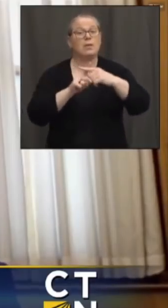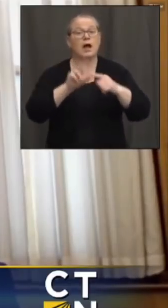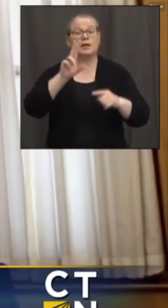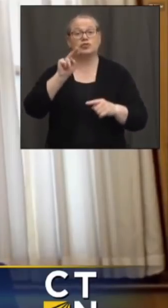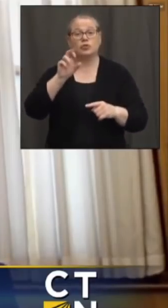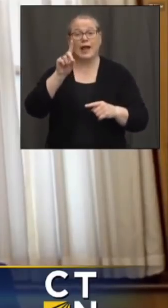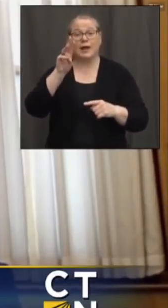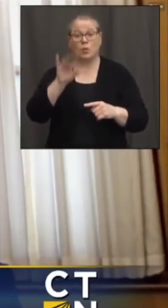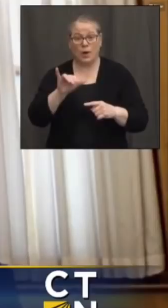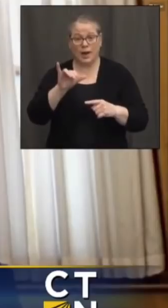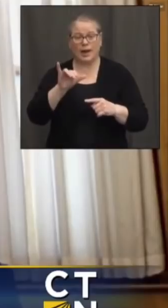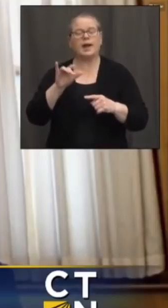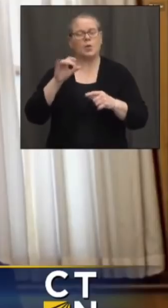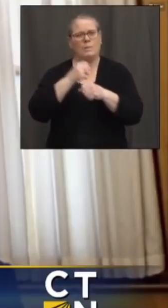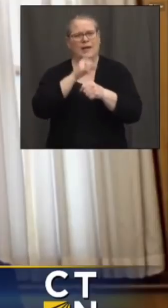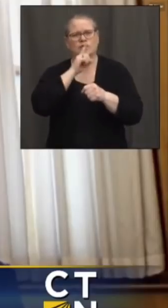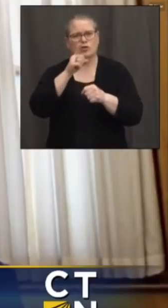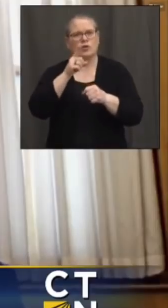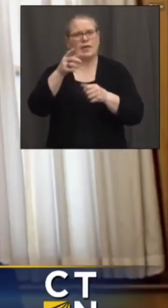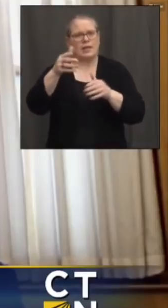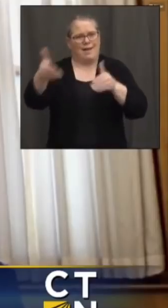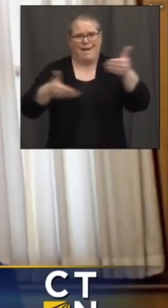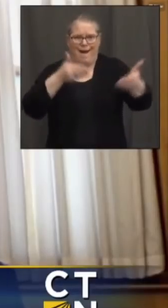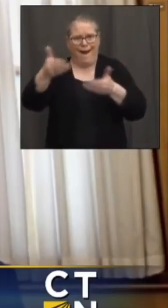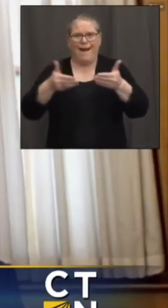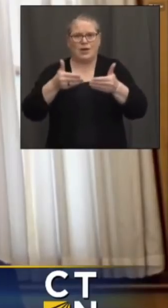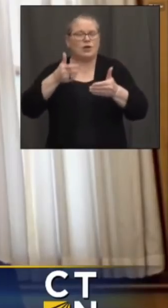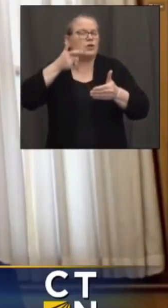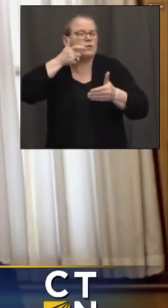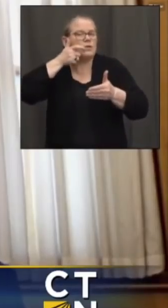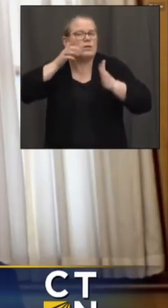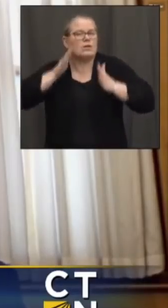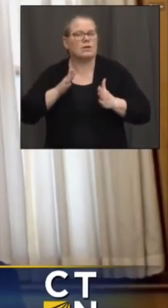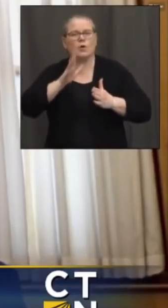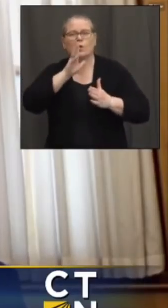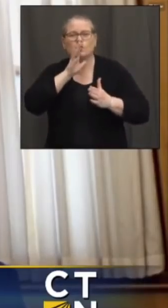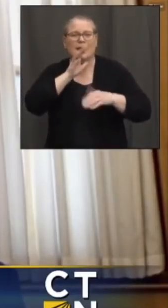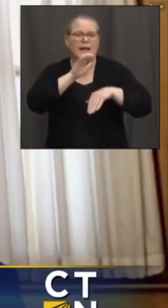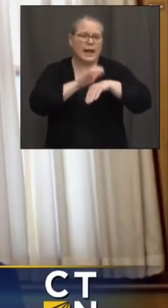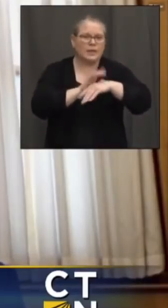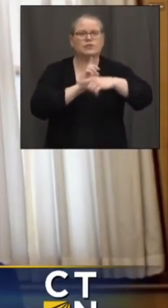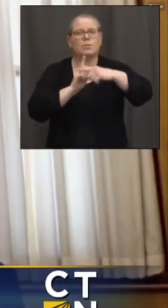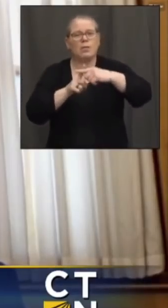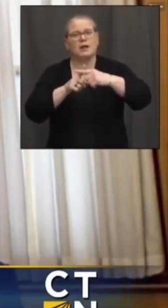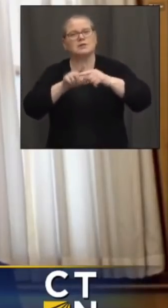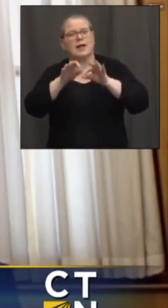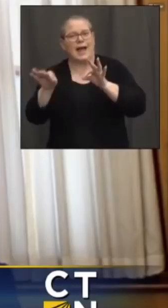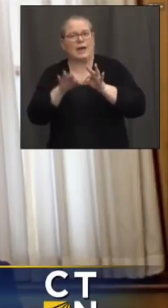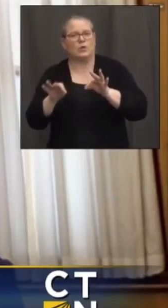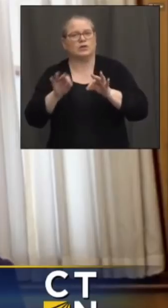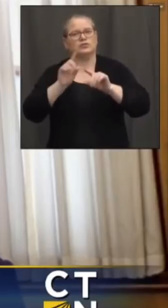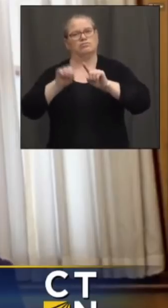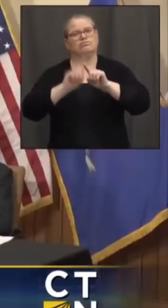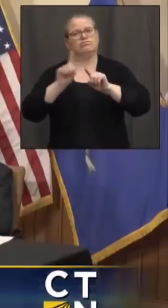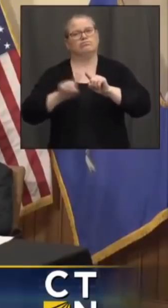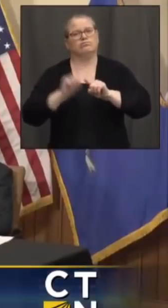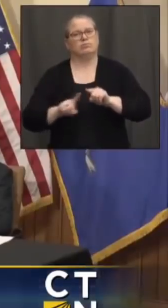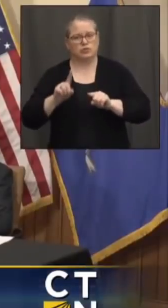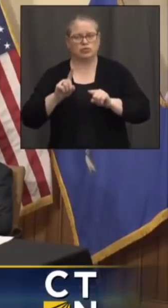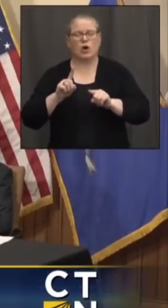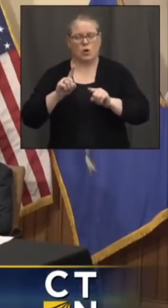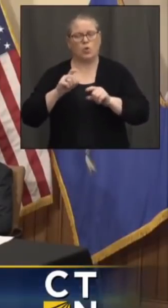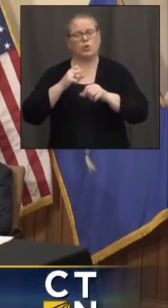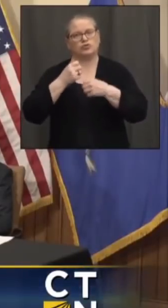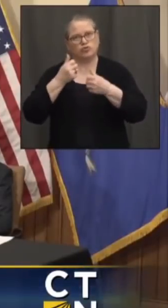and speak in multiple languages. So we're working around that and working to ensure we have plenty of options for people.